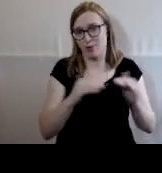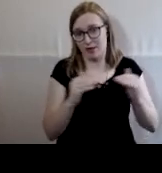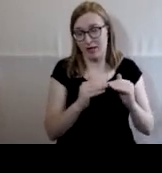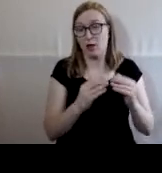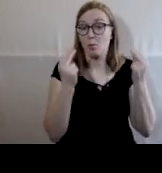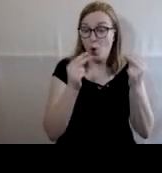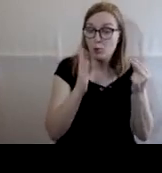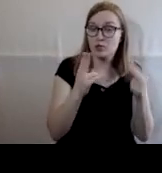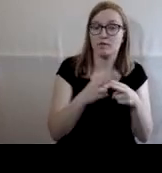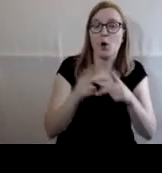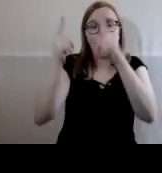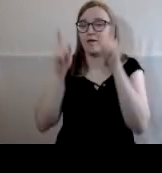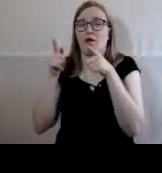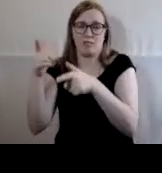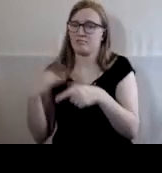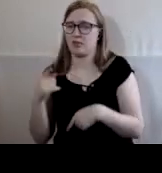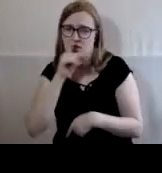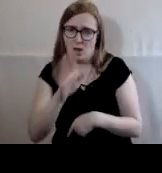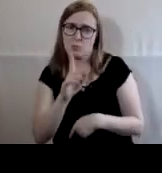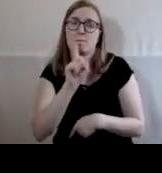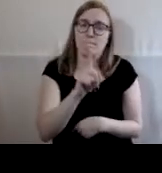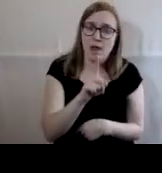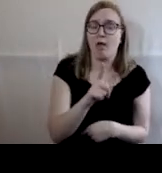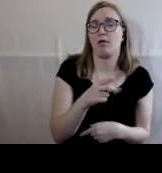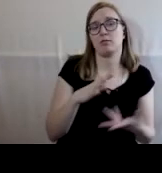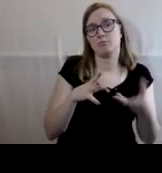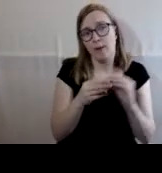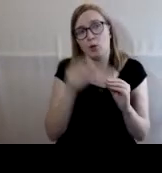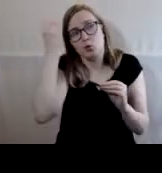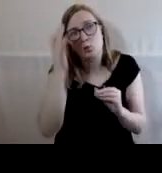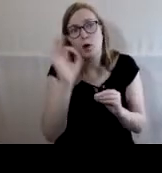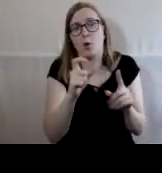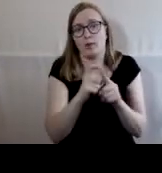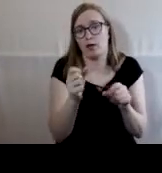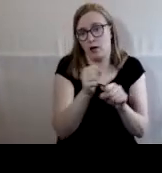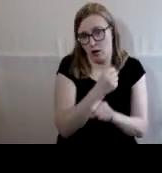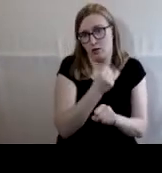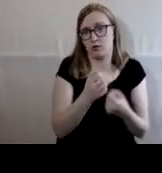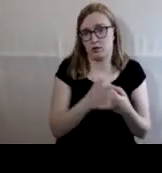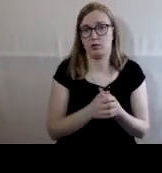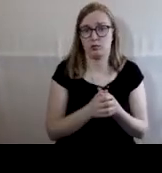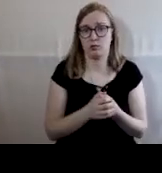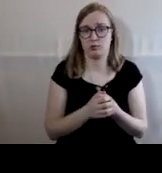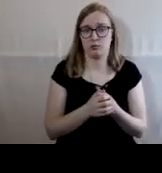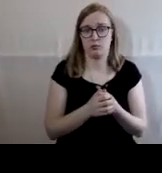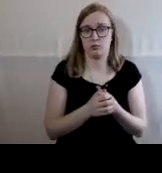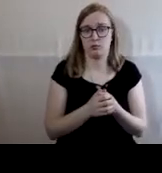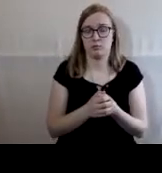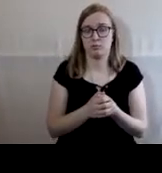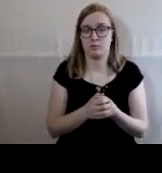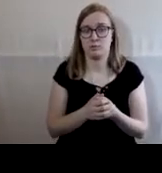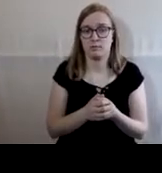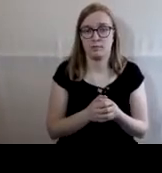think they would have to have some communication skills that are greater than what